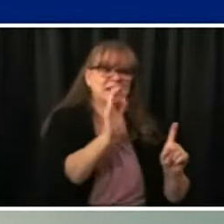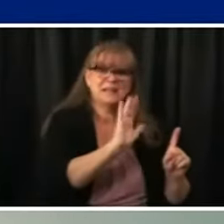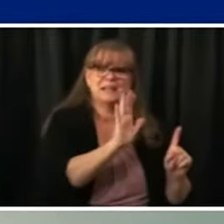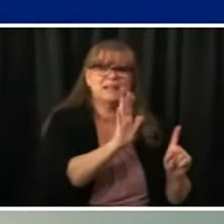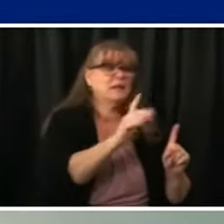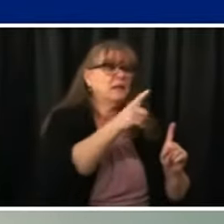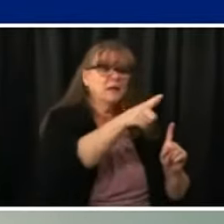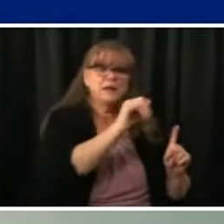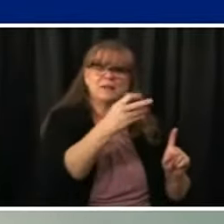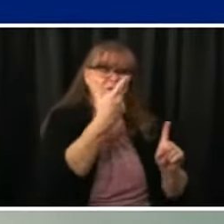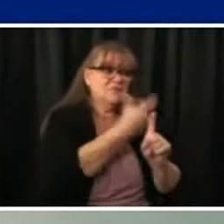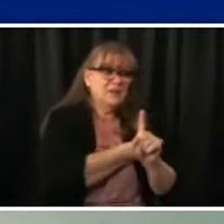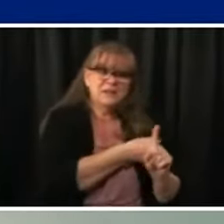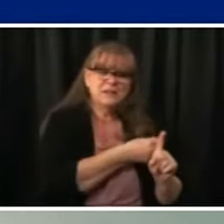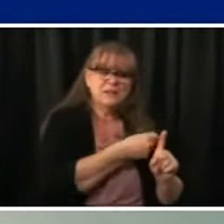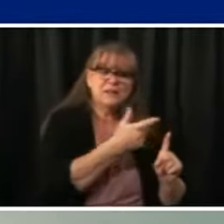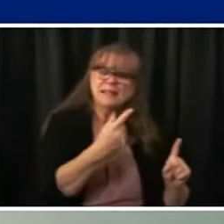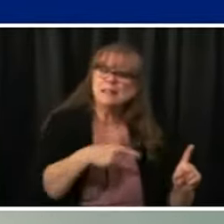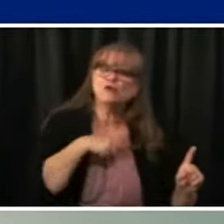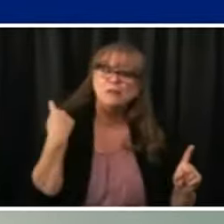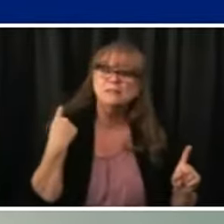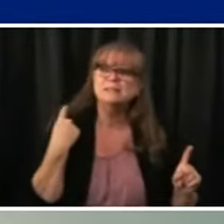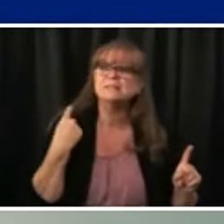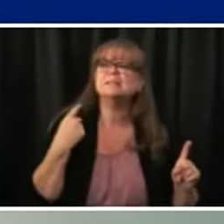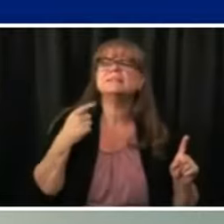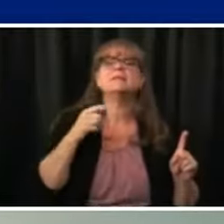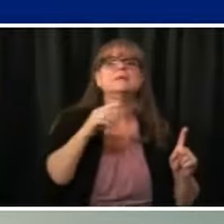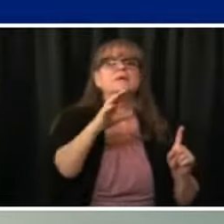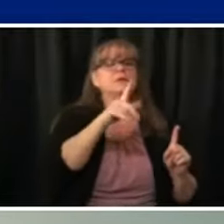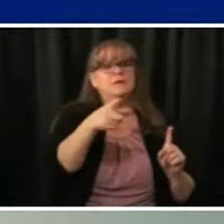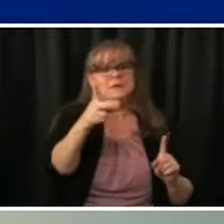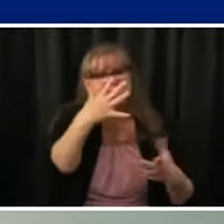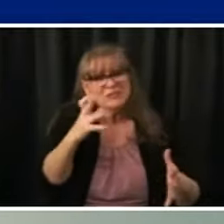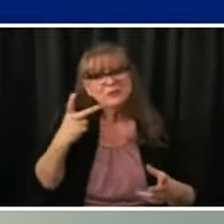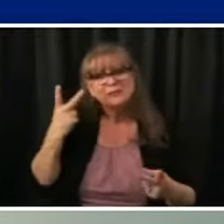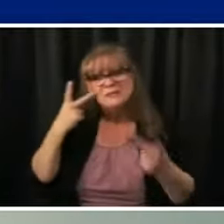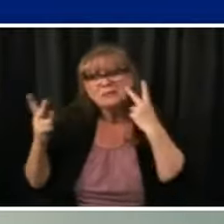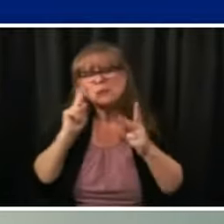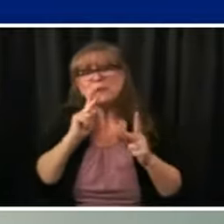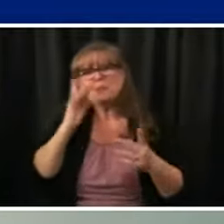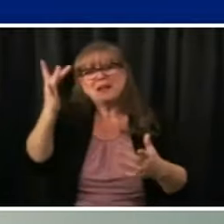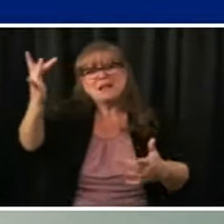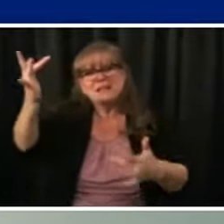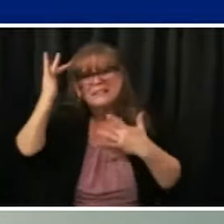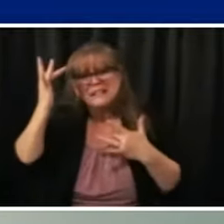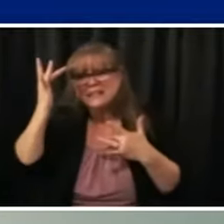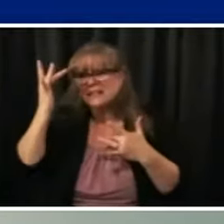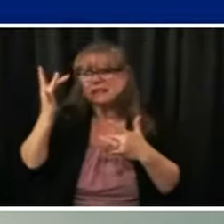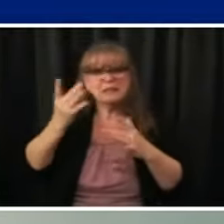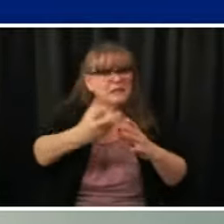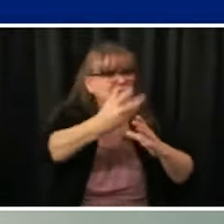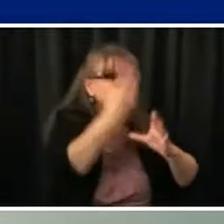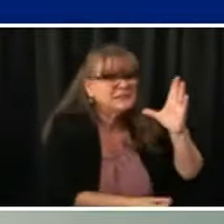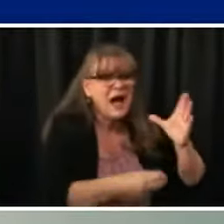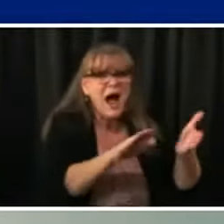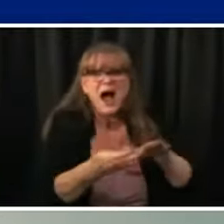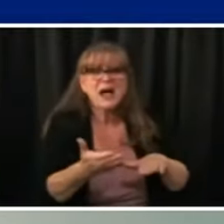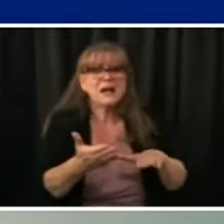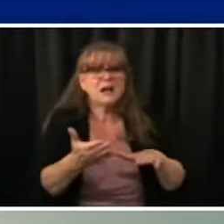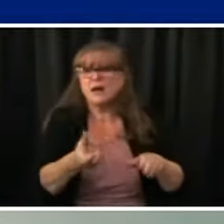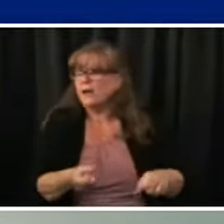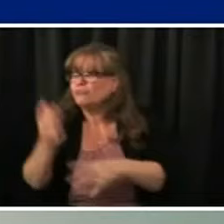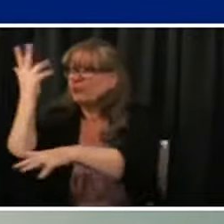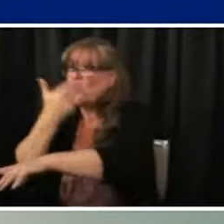I see suffer from that. The people, some die, some is still in the hospital. So this